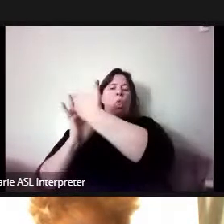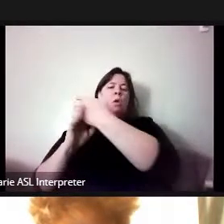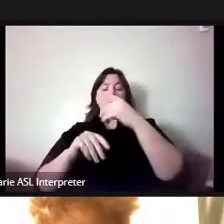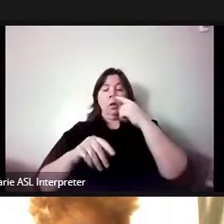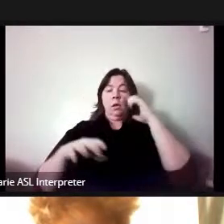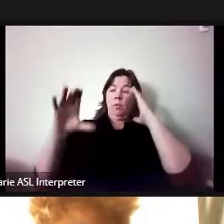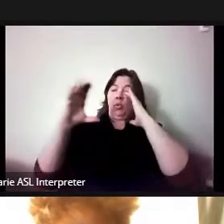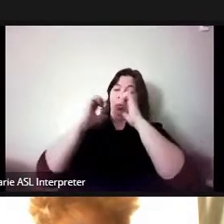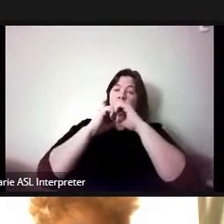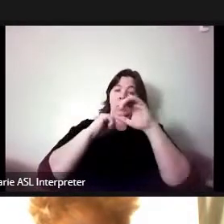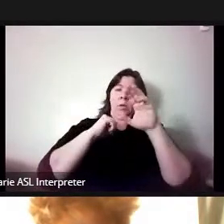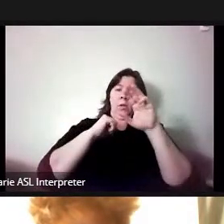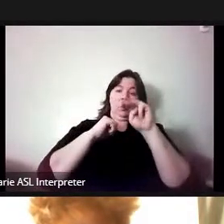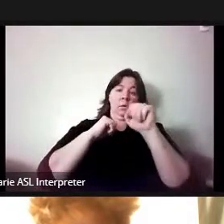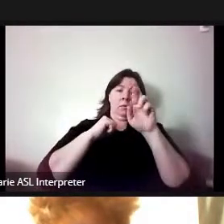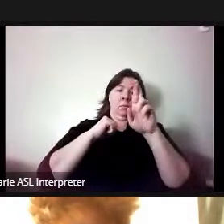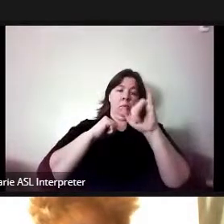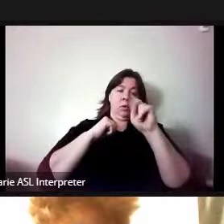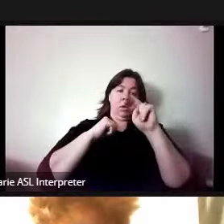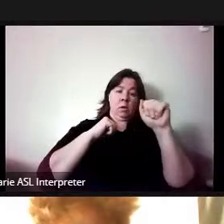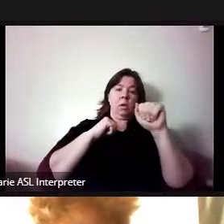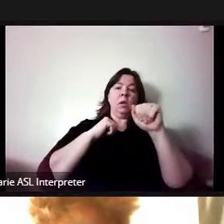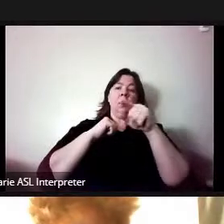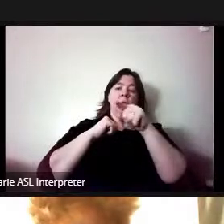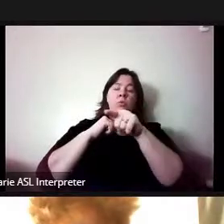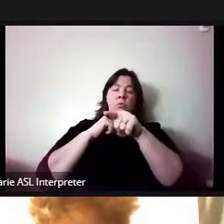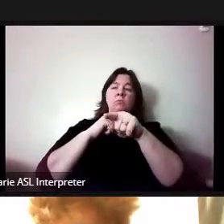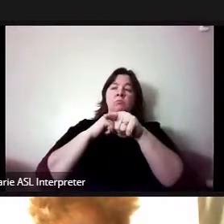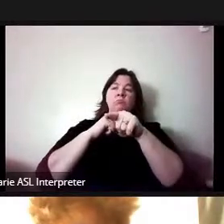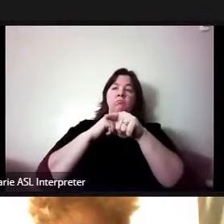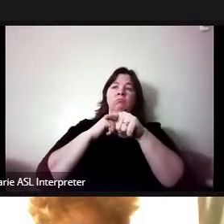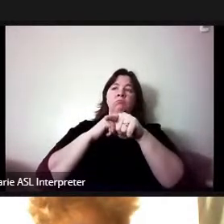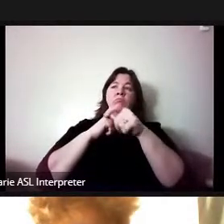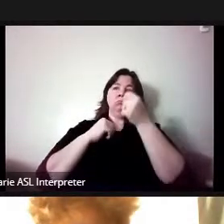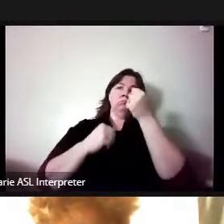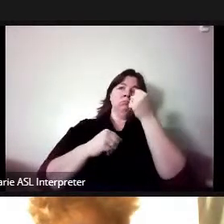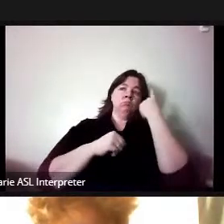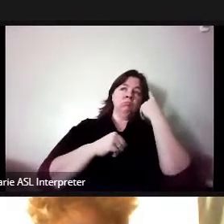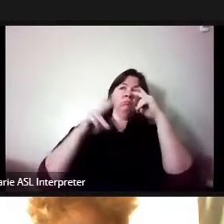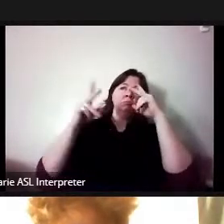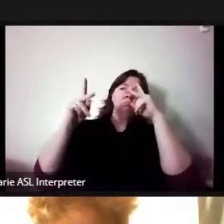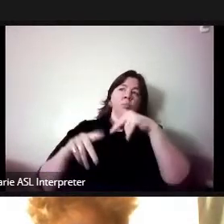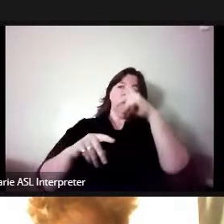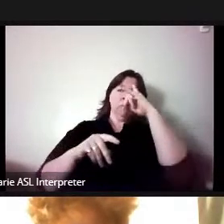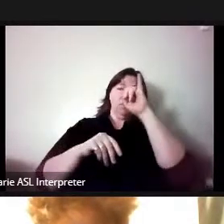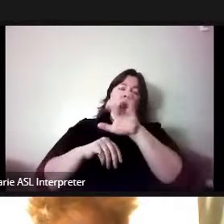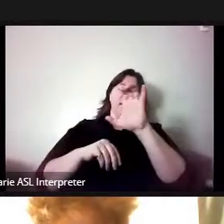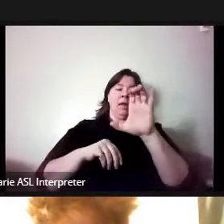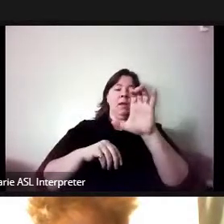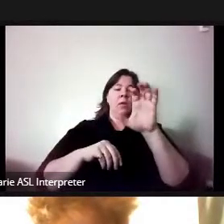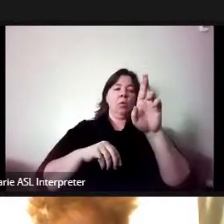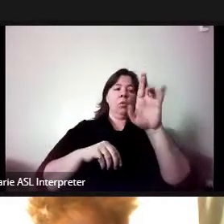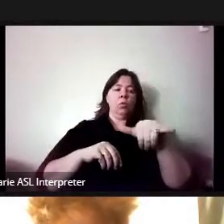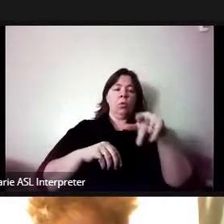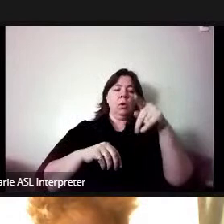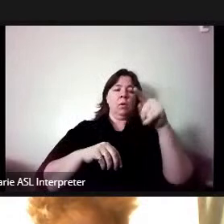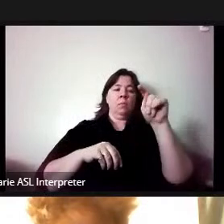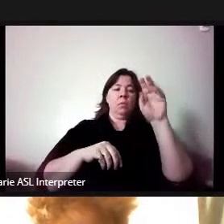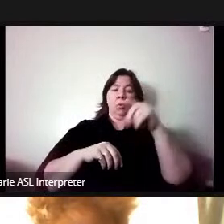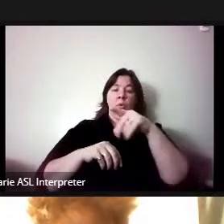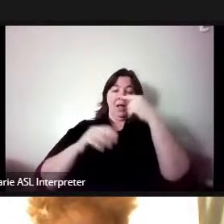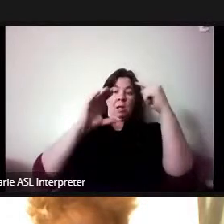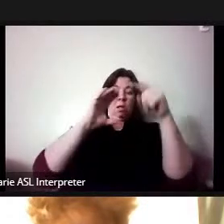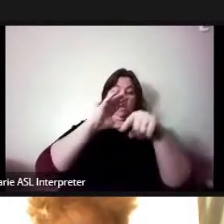Marina, she is a dedicated person for cryptocurrency payments. So if you have submitted an email to her and she